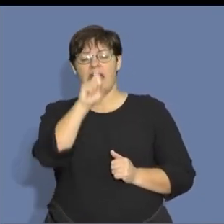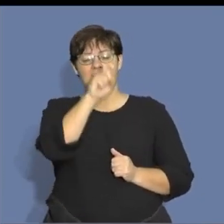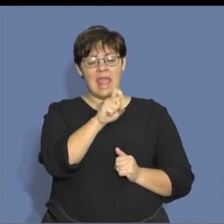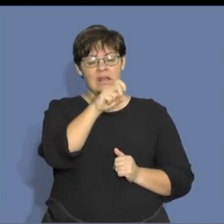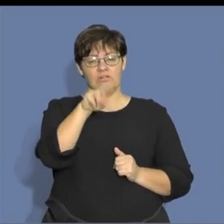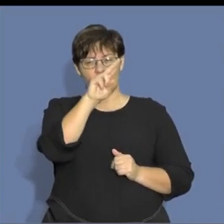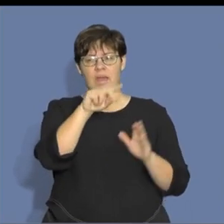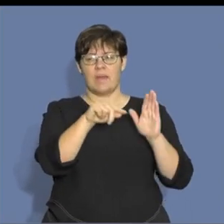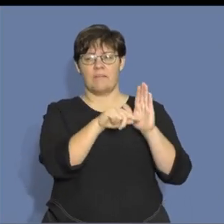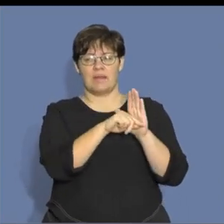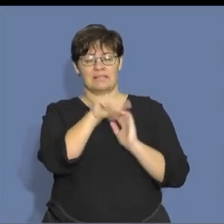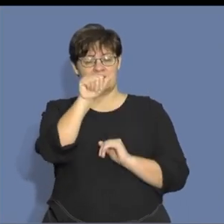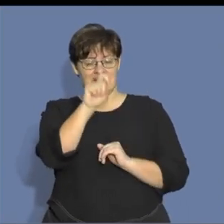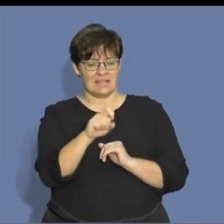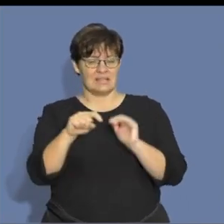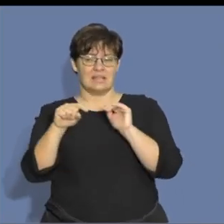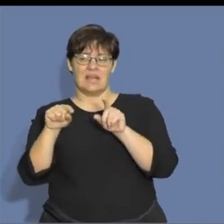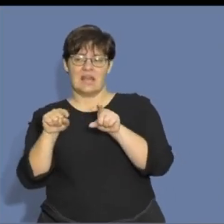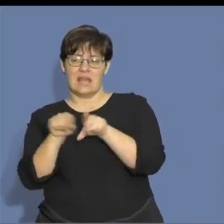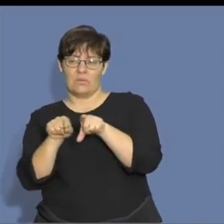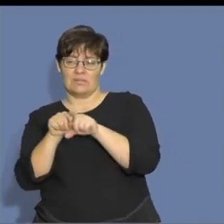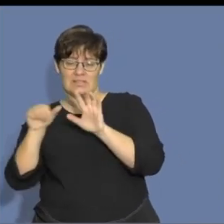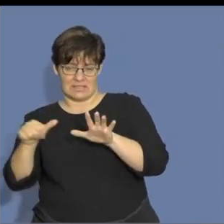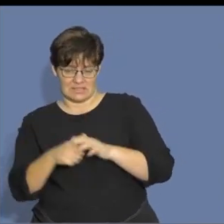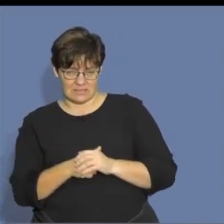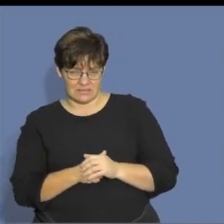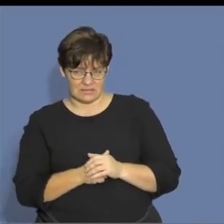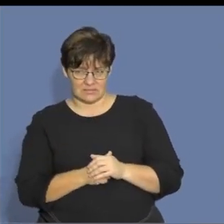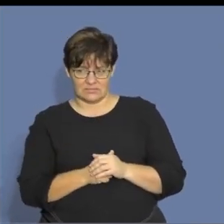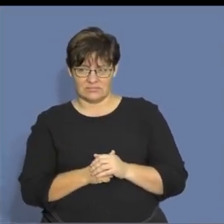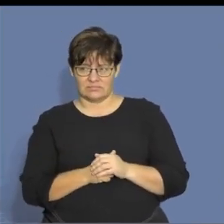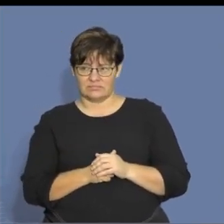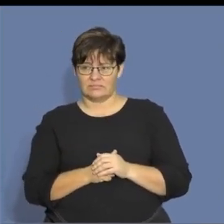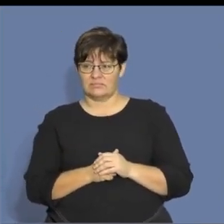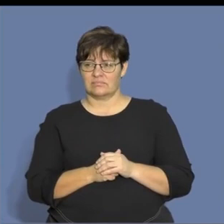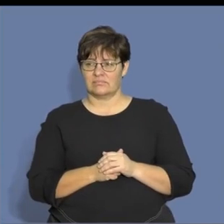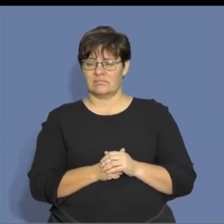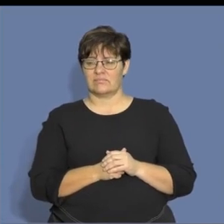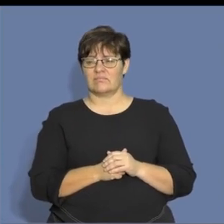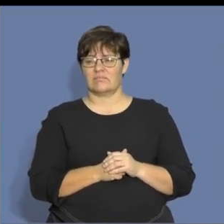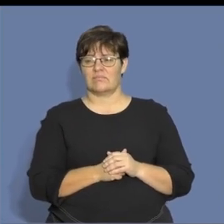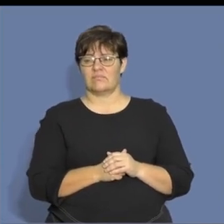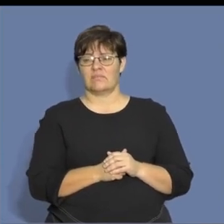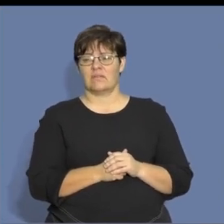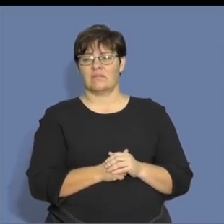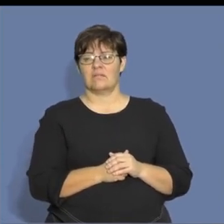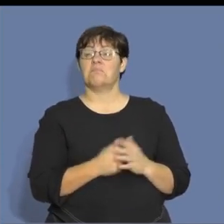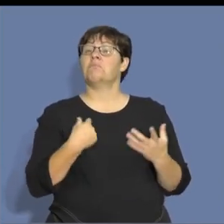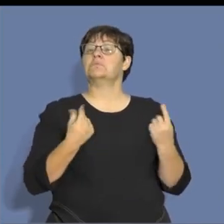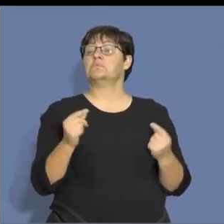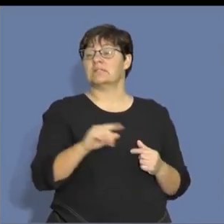minus 6X minus 6, what we did to solve this equation is we